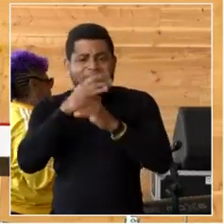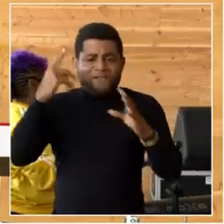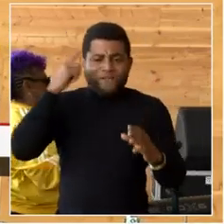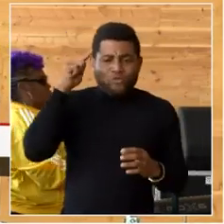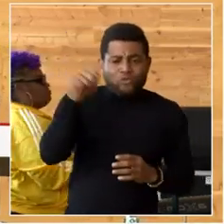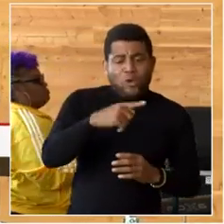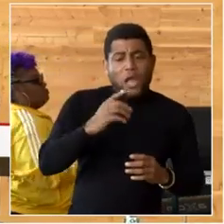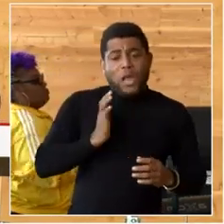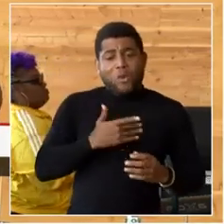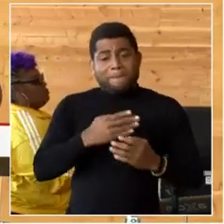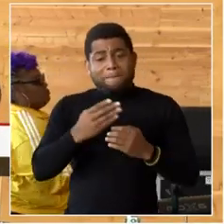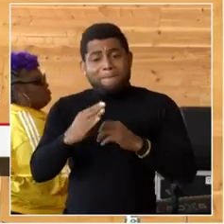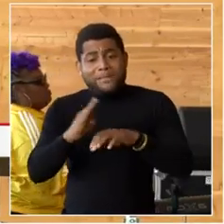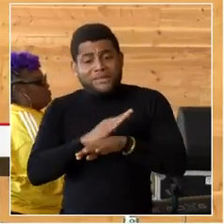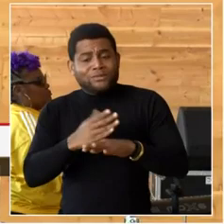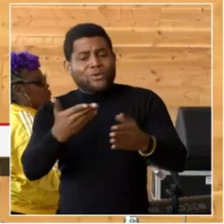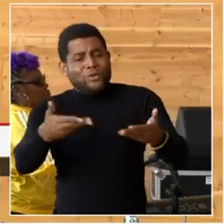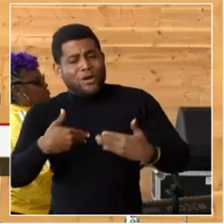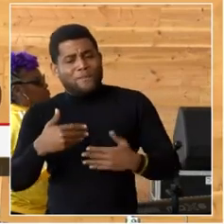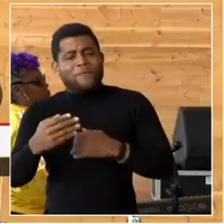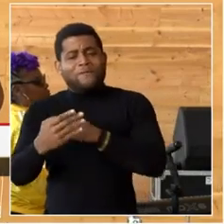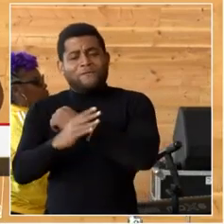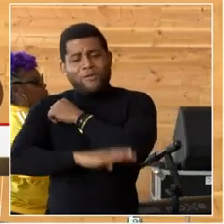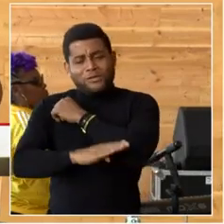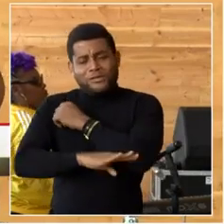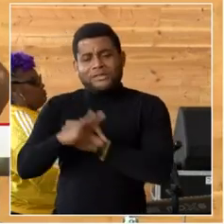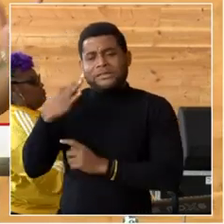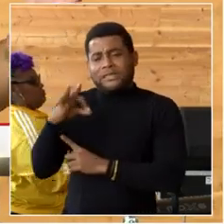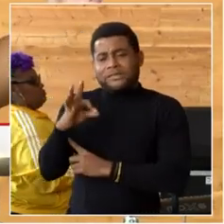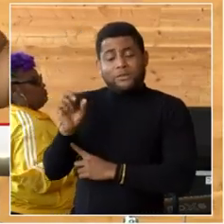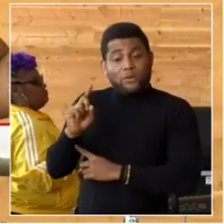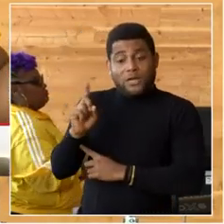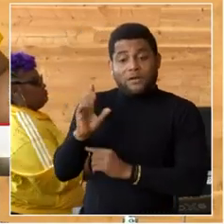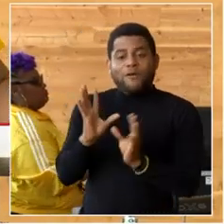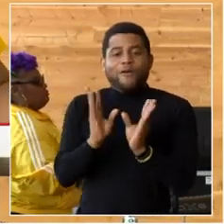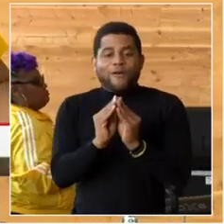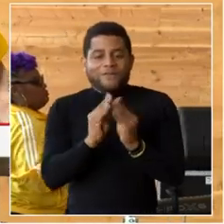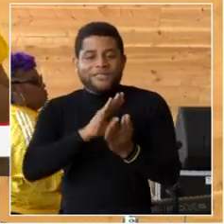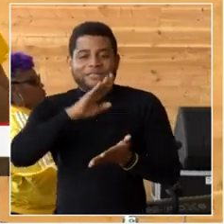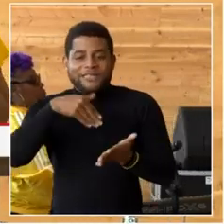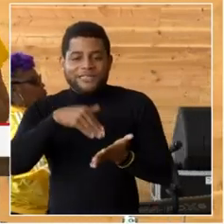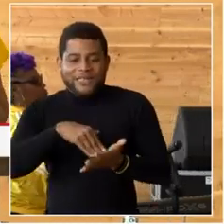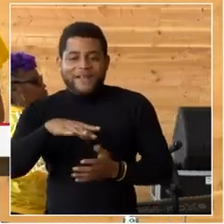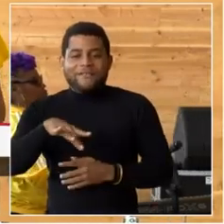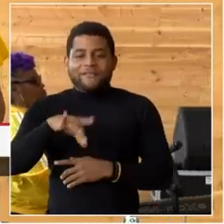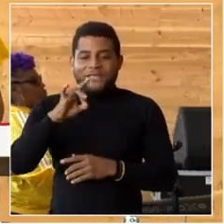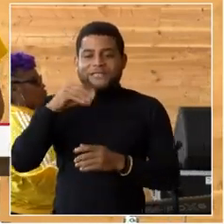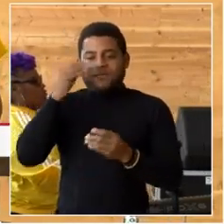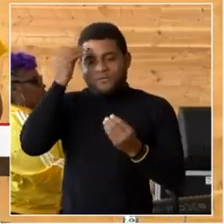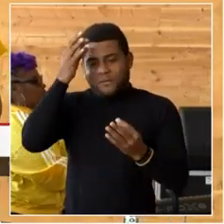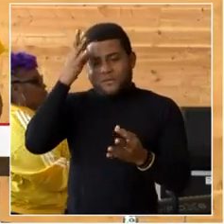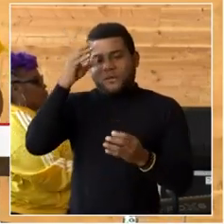you September 19th to the Convention Center. You can find more information at our MOPI table or at